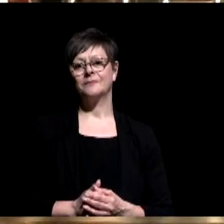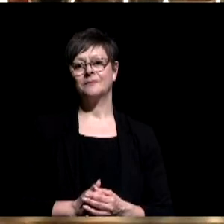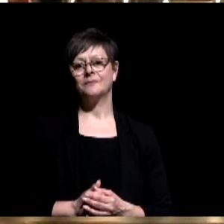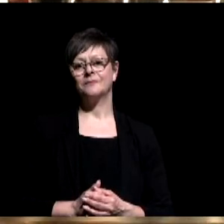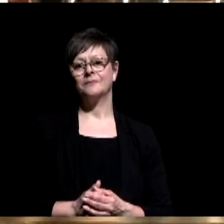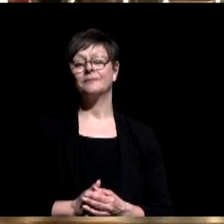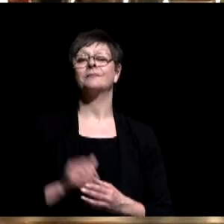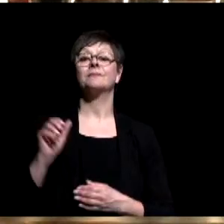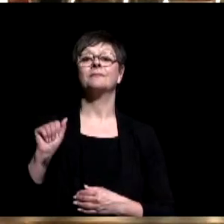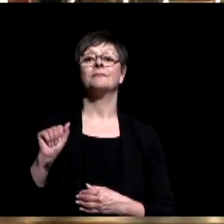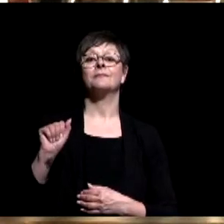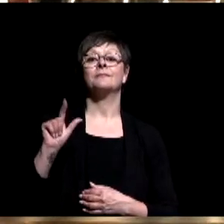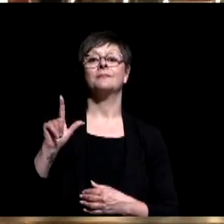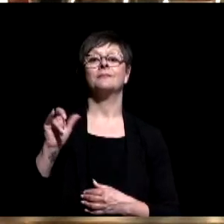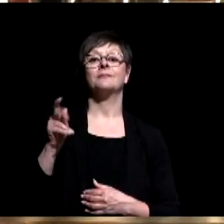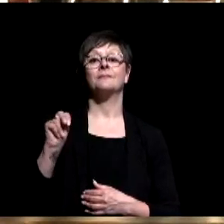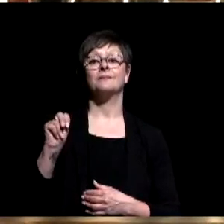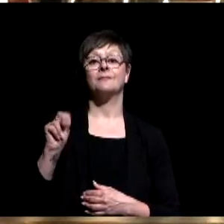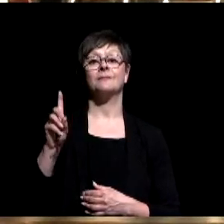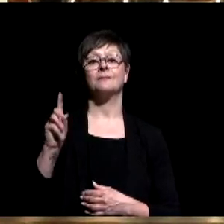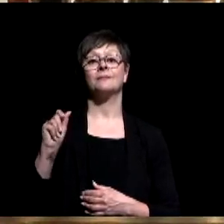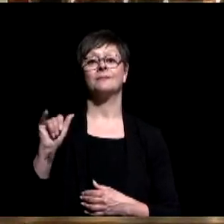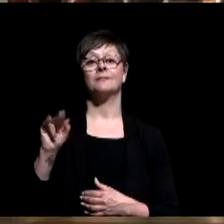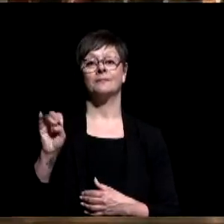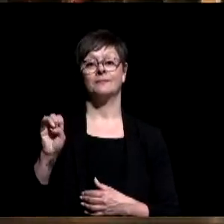Allison Day.